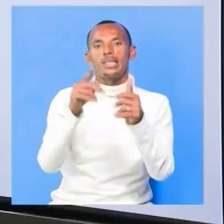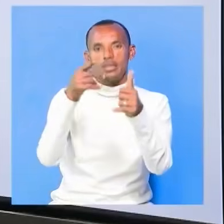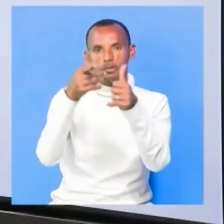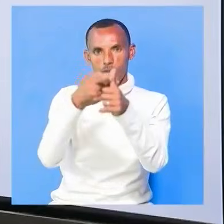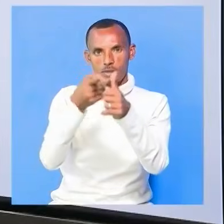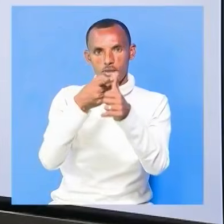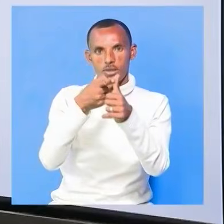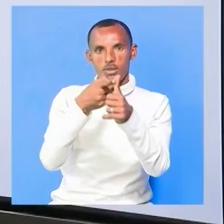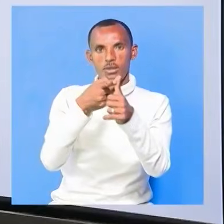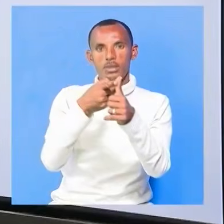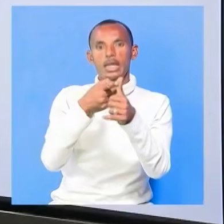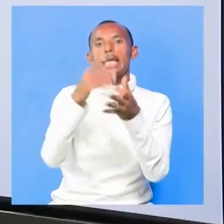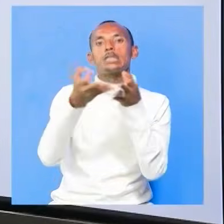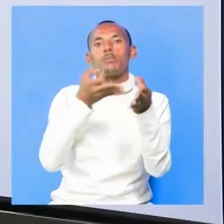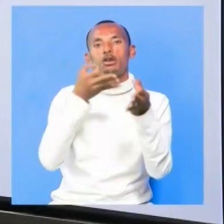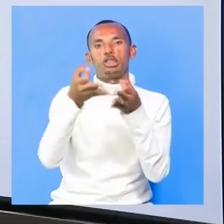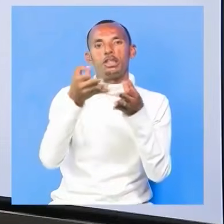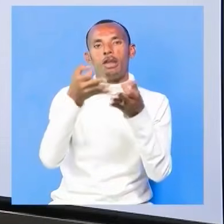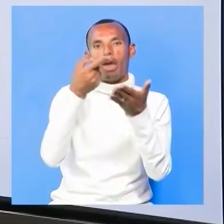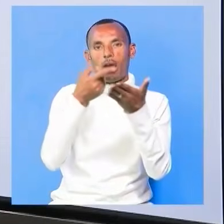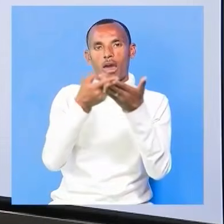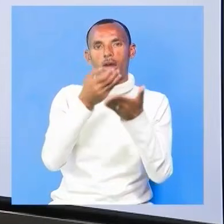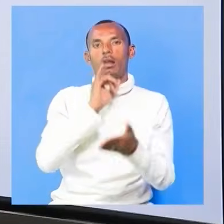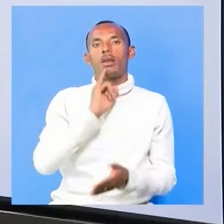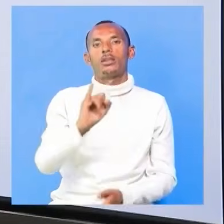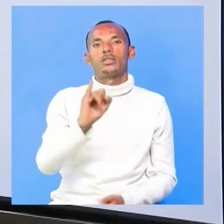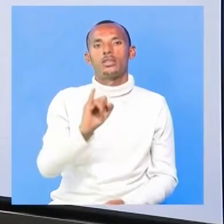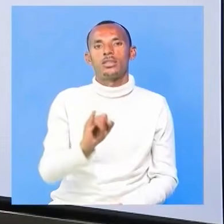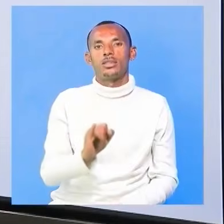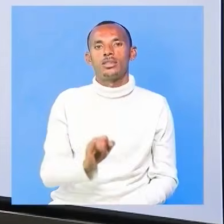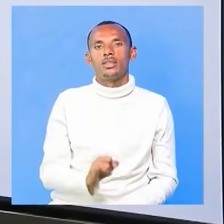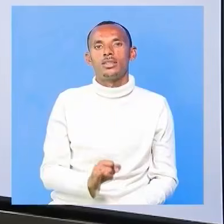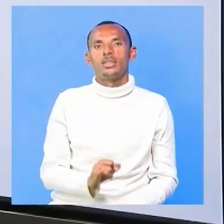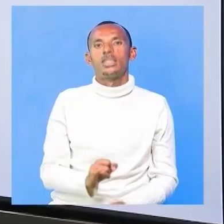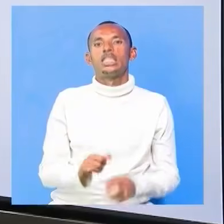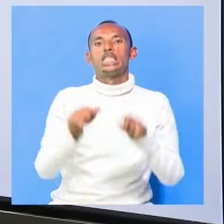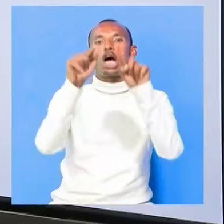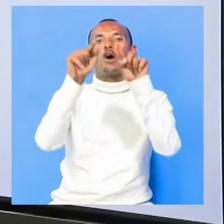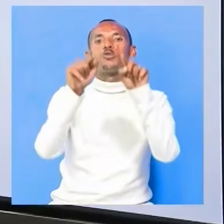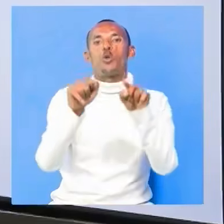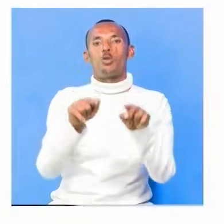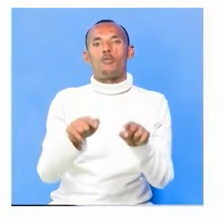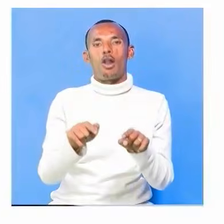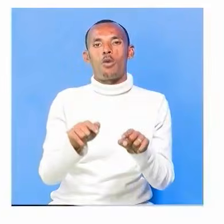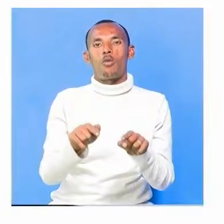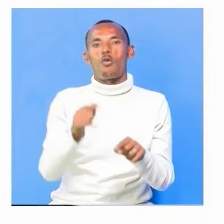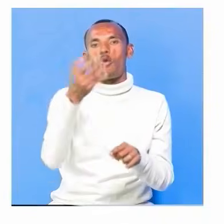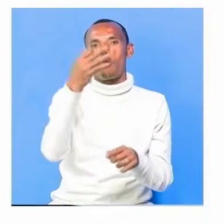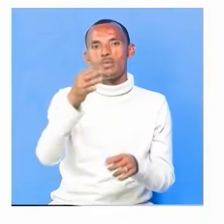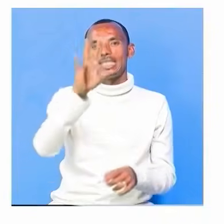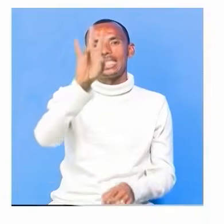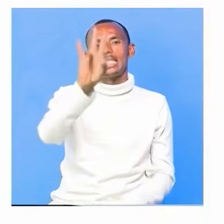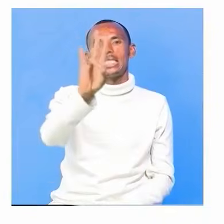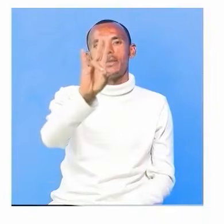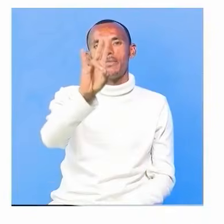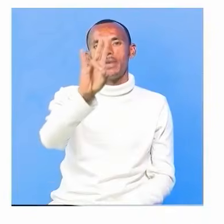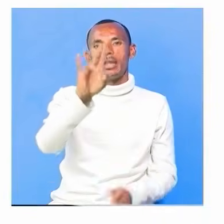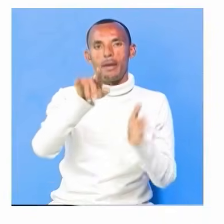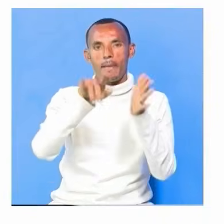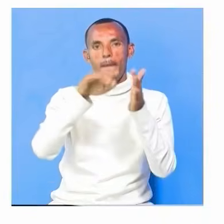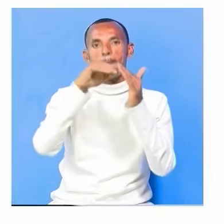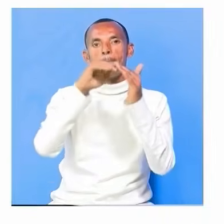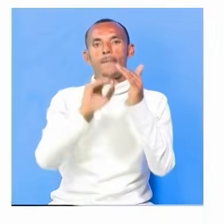Okay, the first expression here is the absolute value of